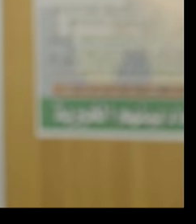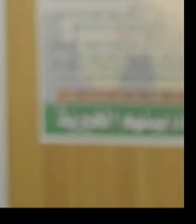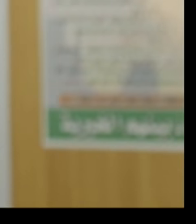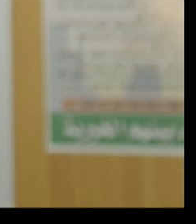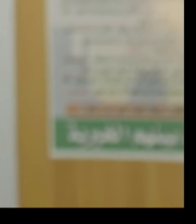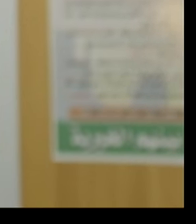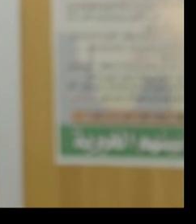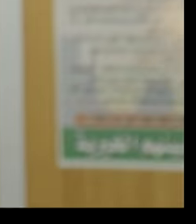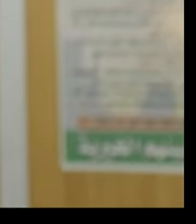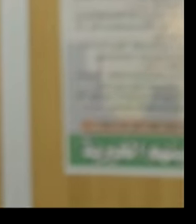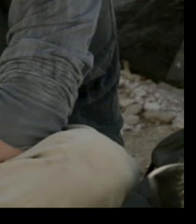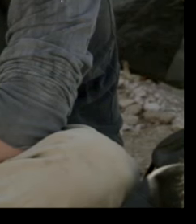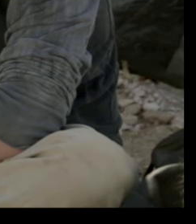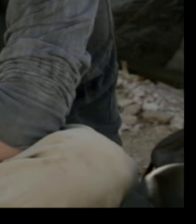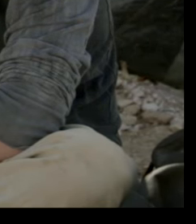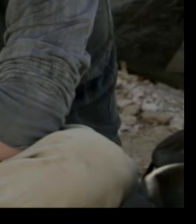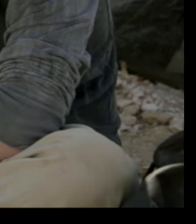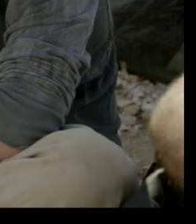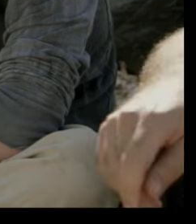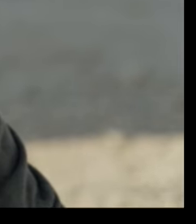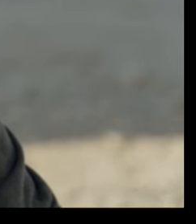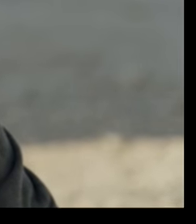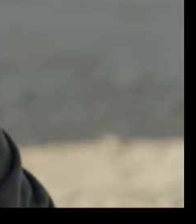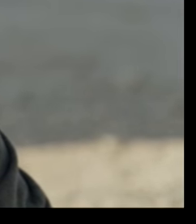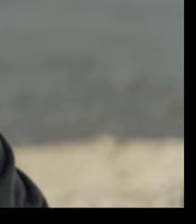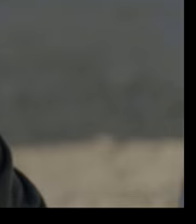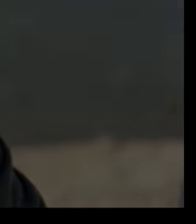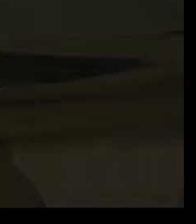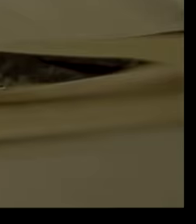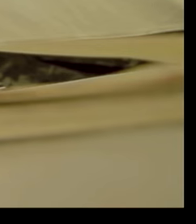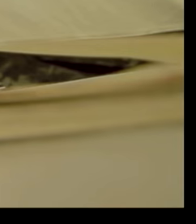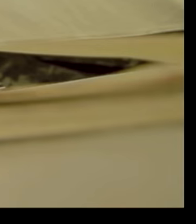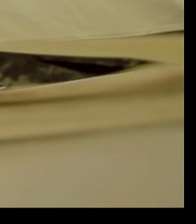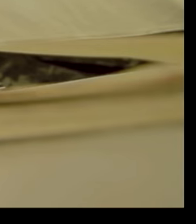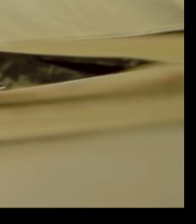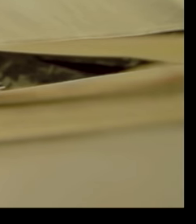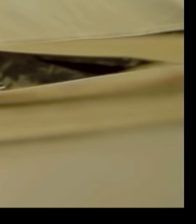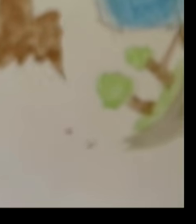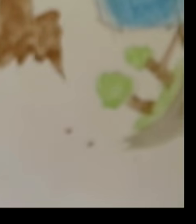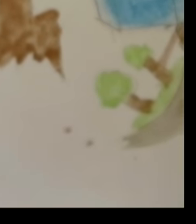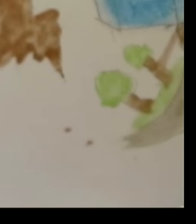Well, I don't know how to hear that. I don't know how to hear that. I'm going to die.